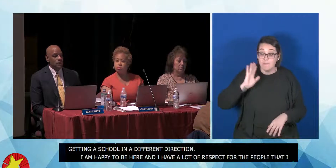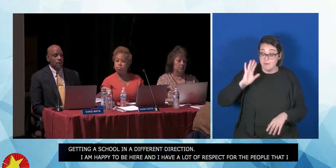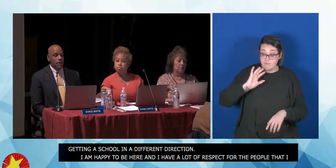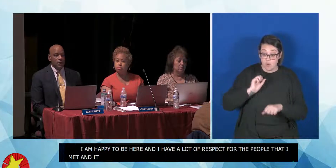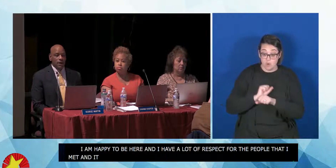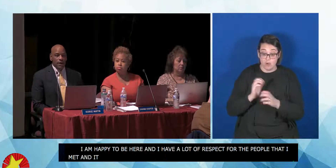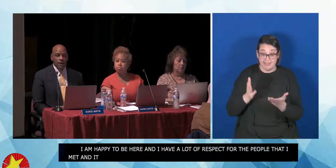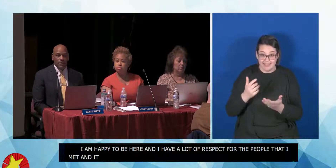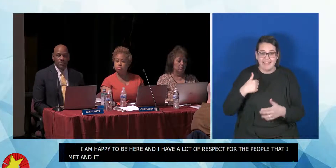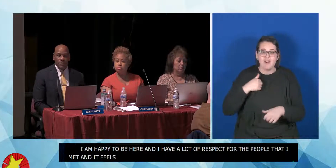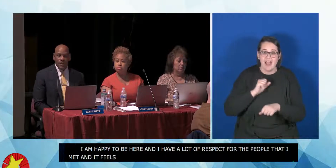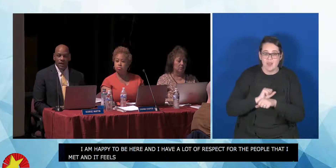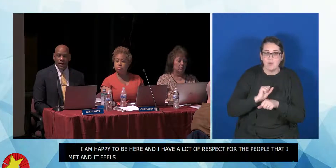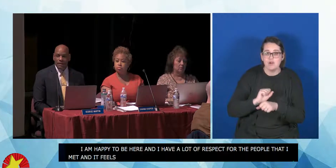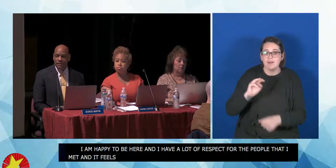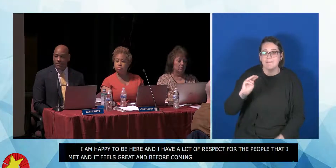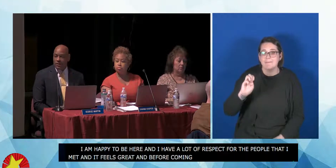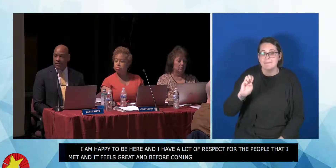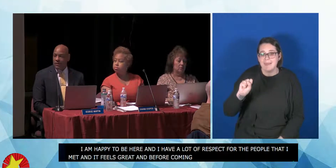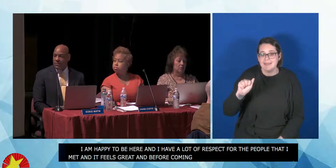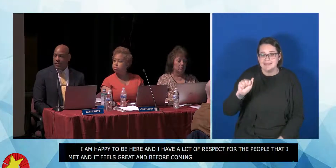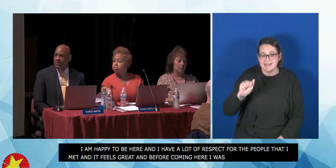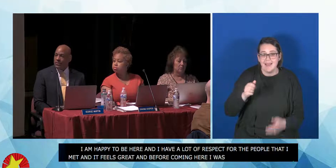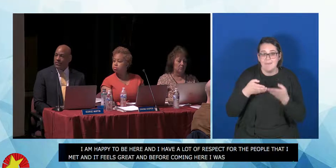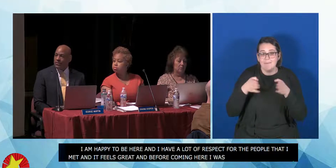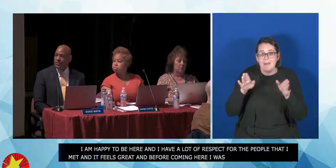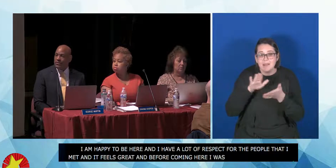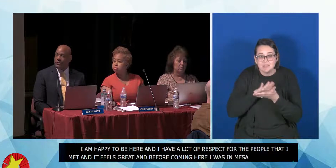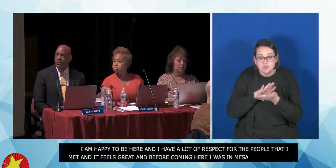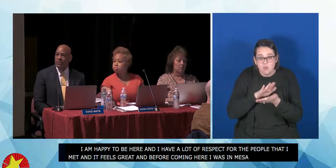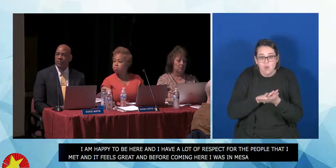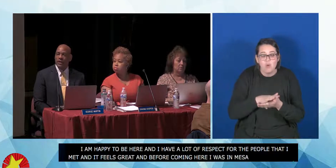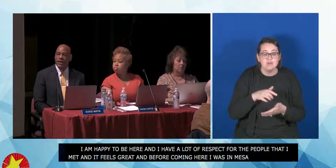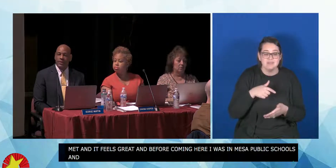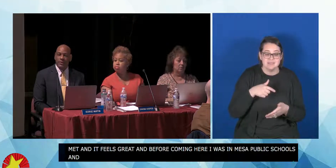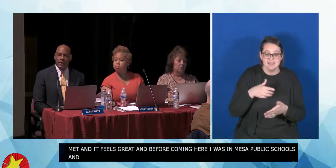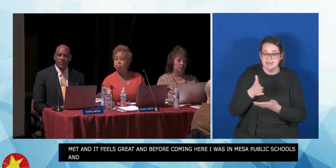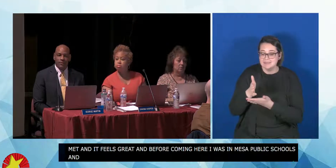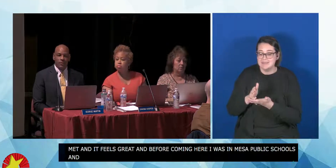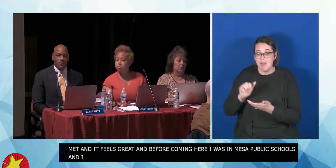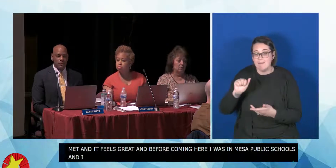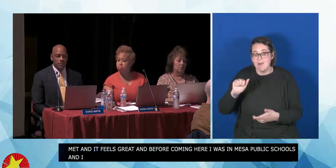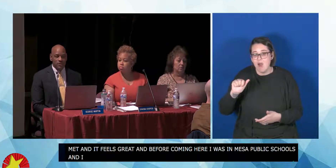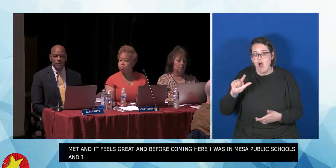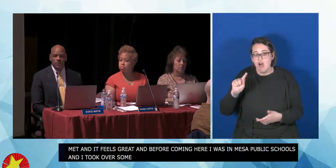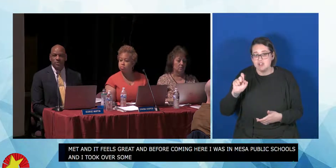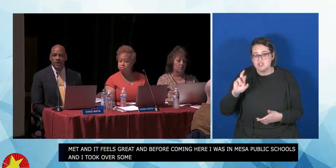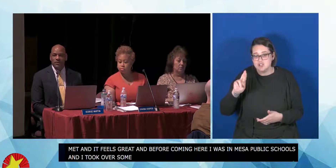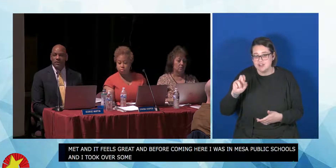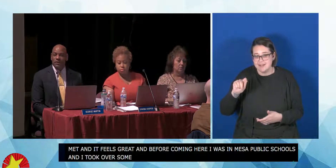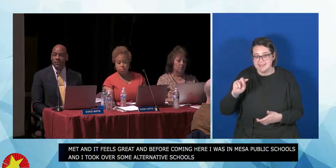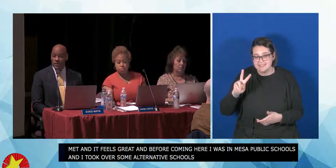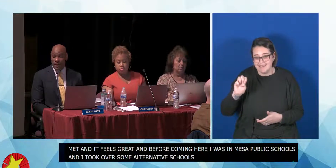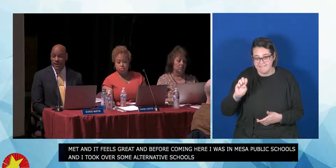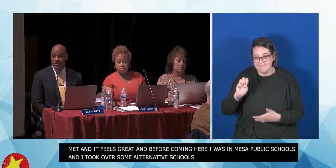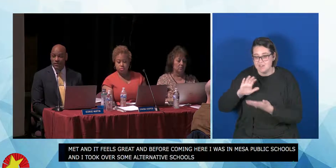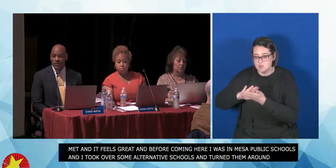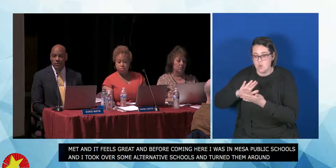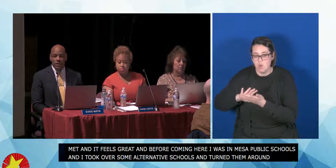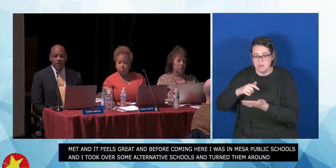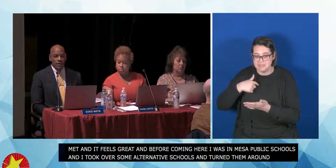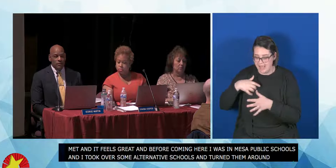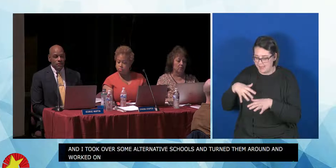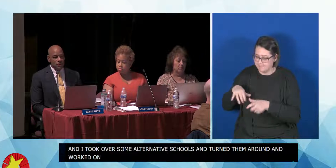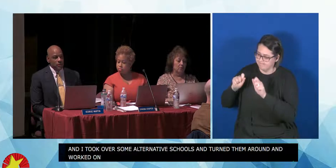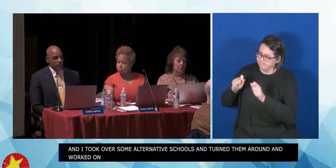Schools. I took over some alternative schools and turned them around and worked with some other school projects, and I went to